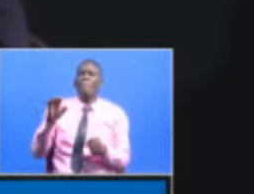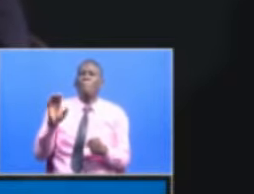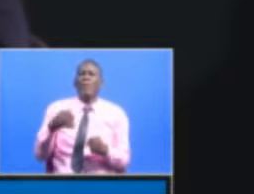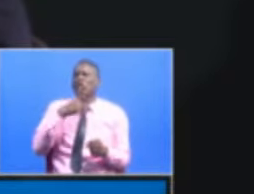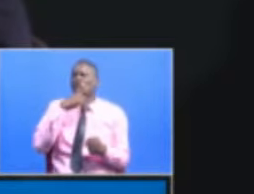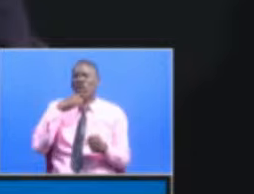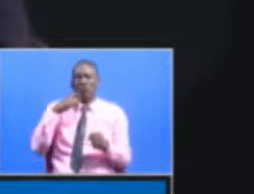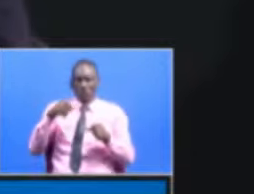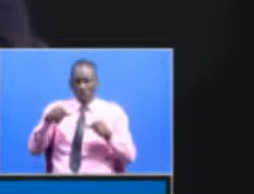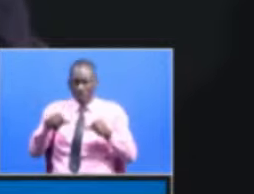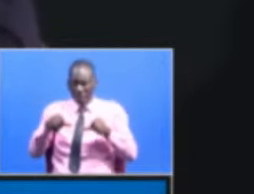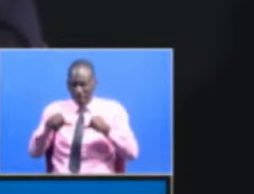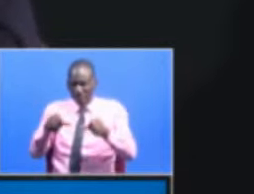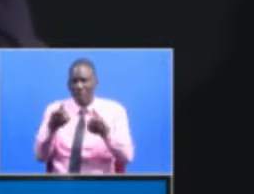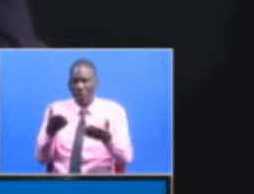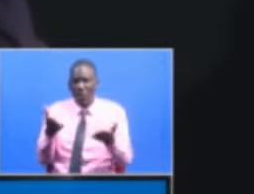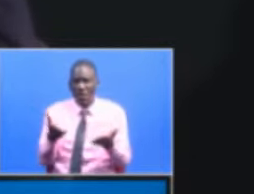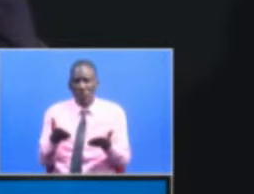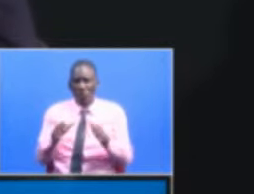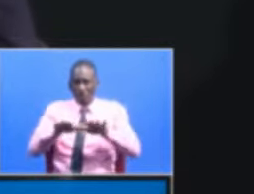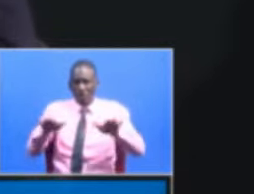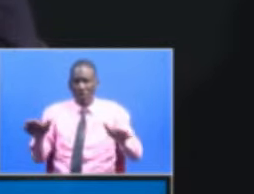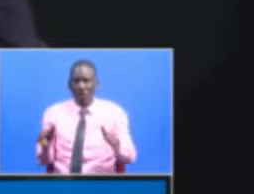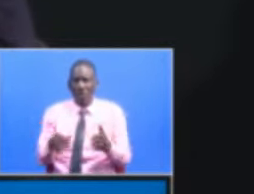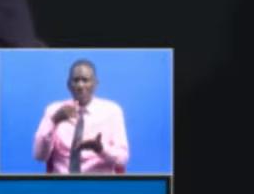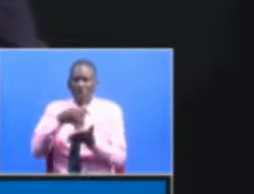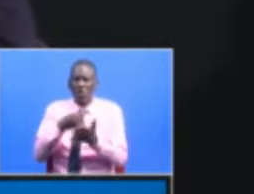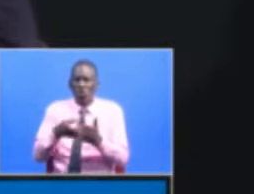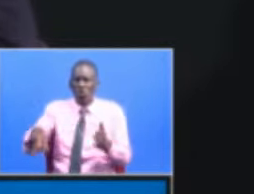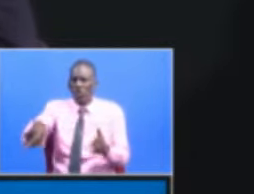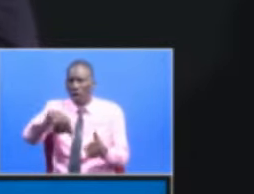resilience actors on the ground, including our partners.